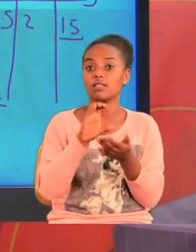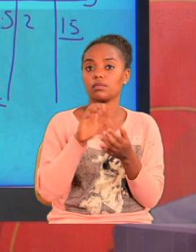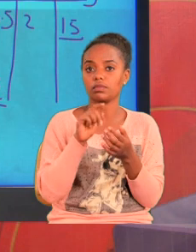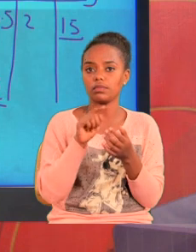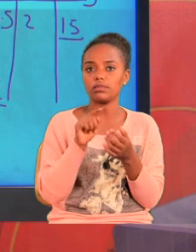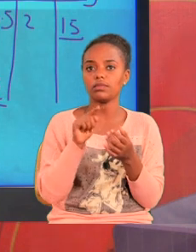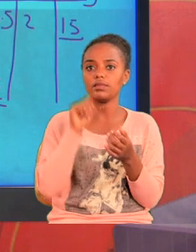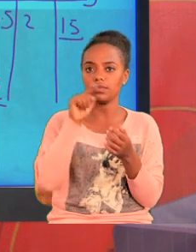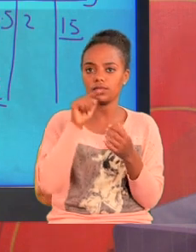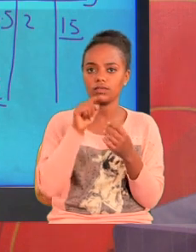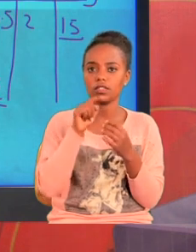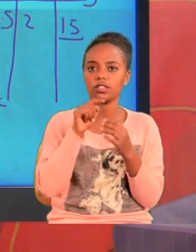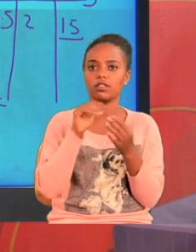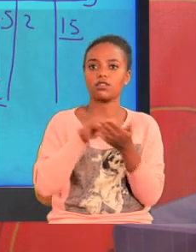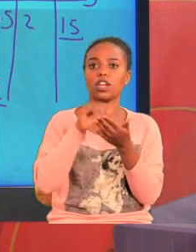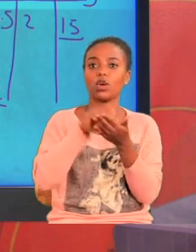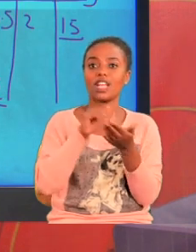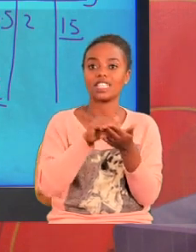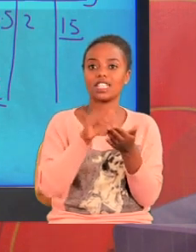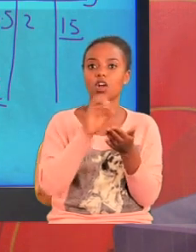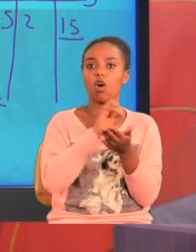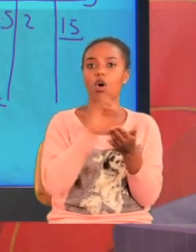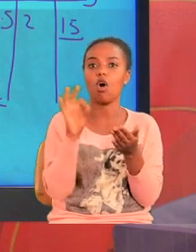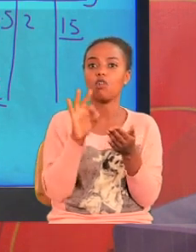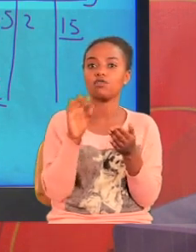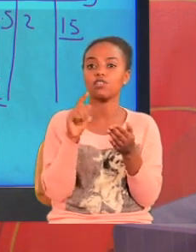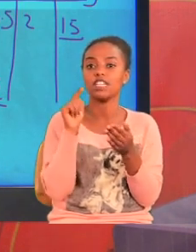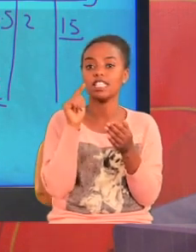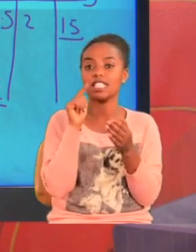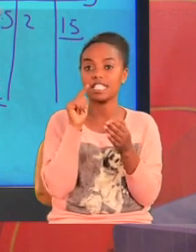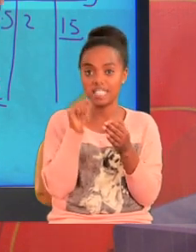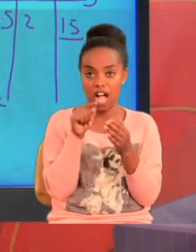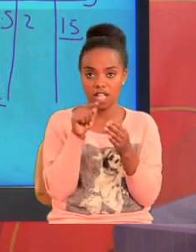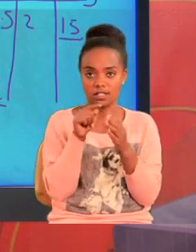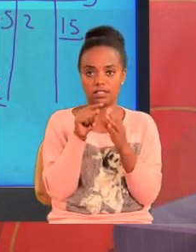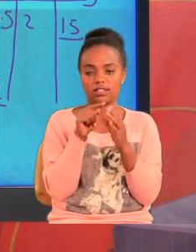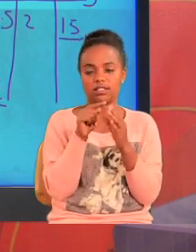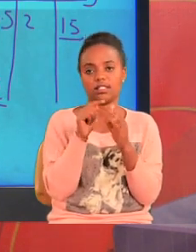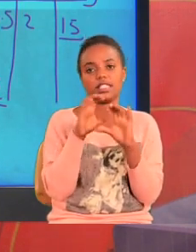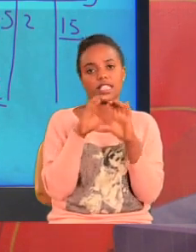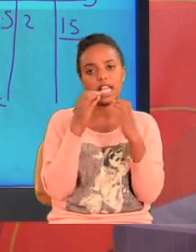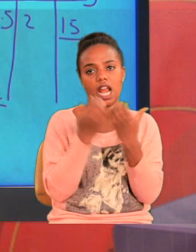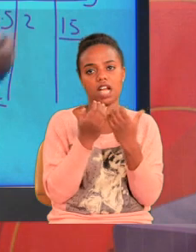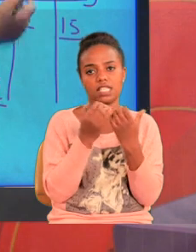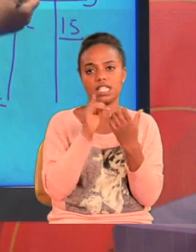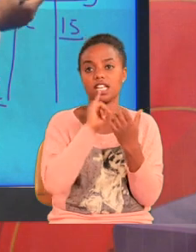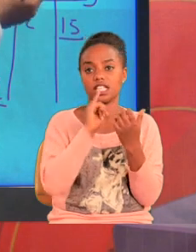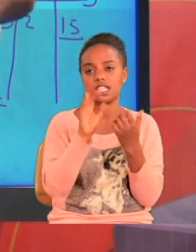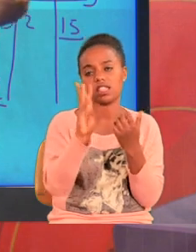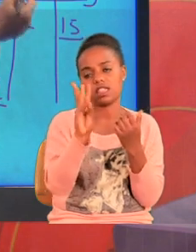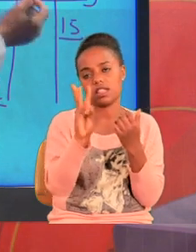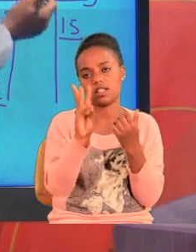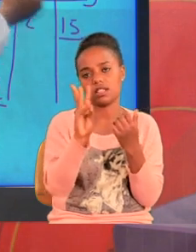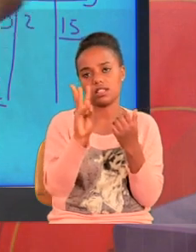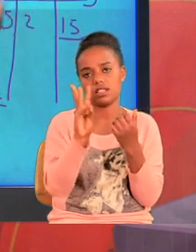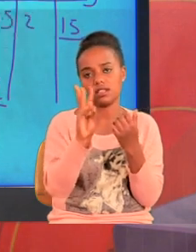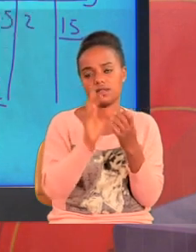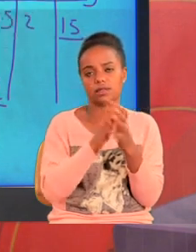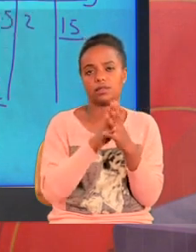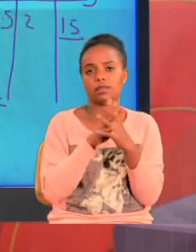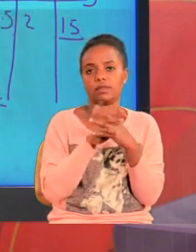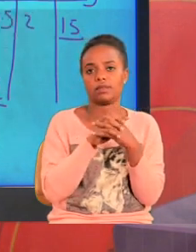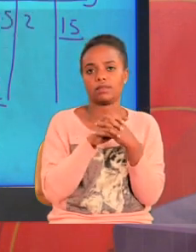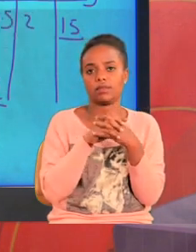class itself. The frequency, it's not a cumulative. The frequency of the median class is this